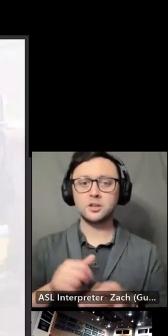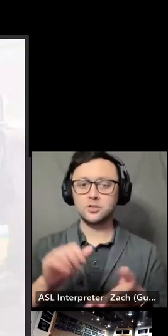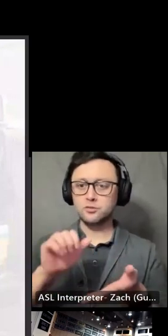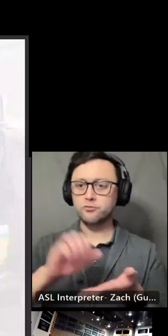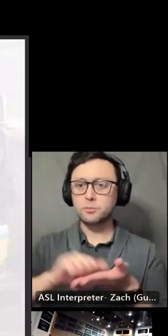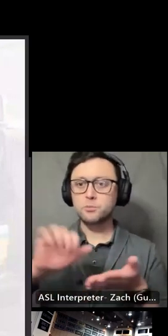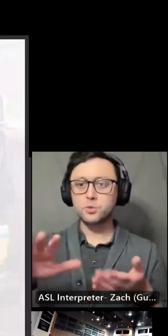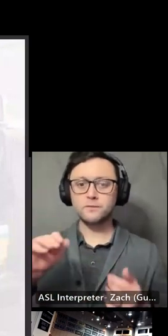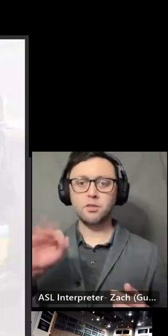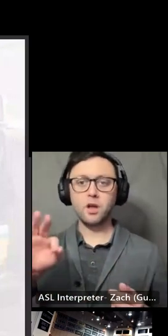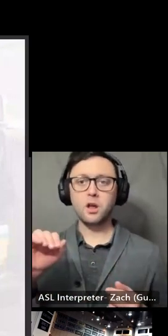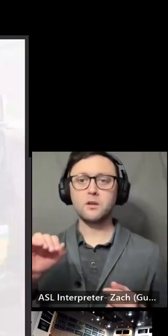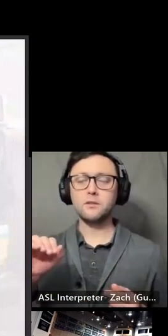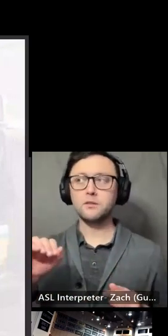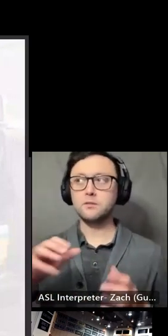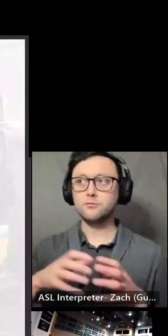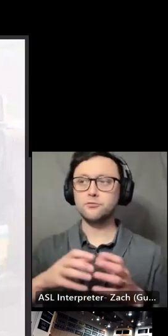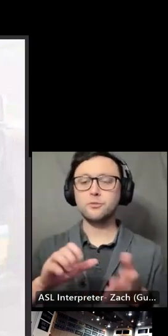space.